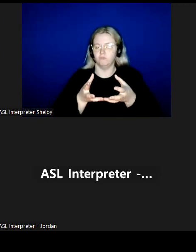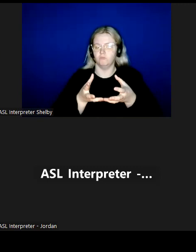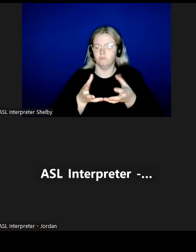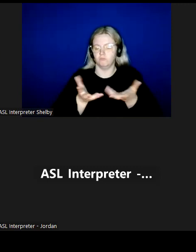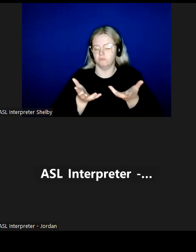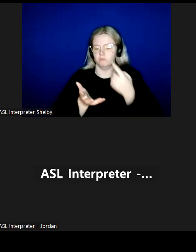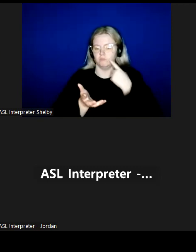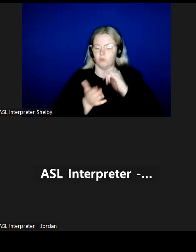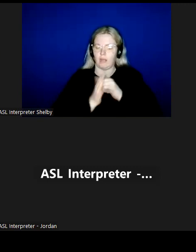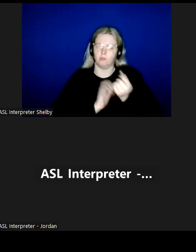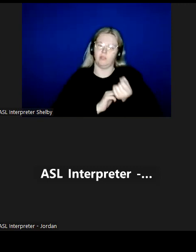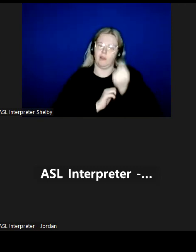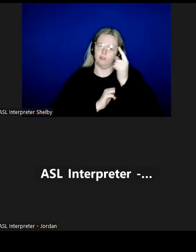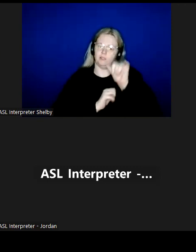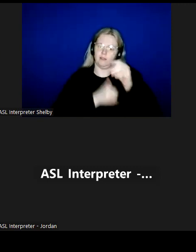understanding grief.